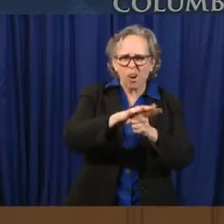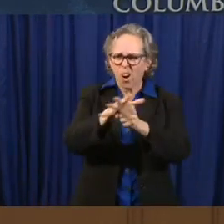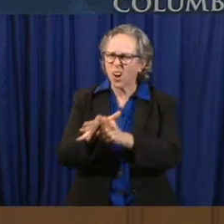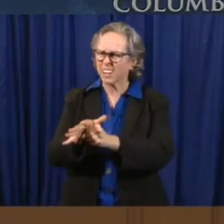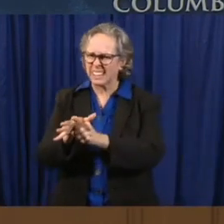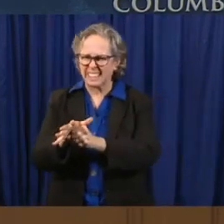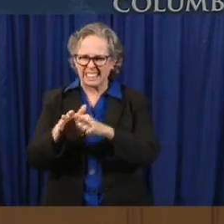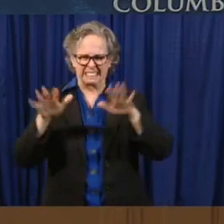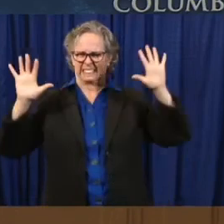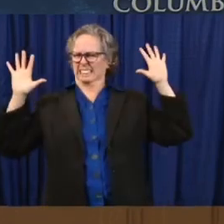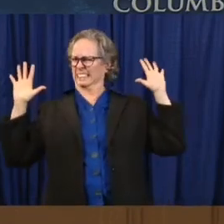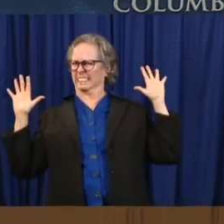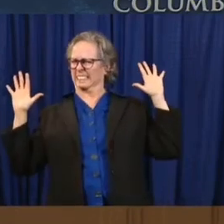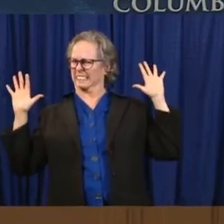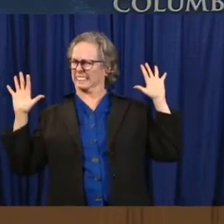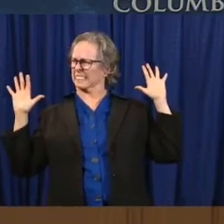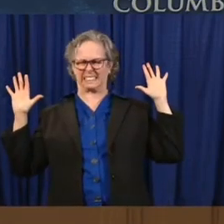We gotta rise up.